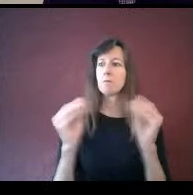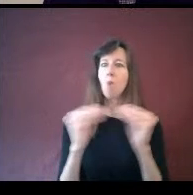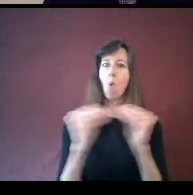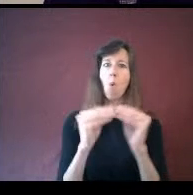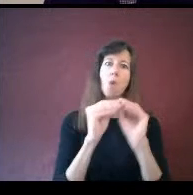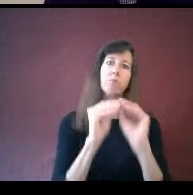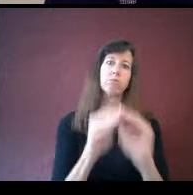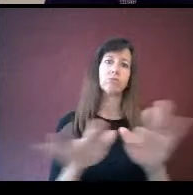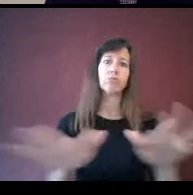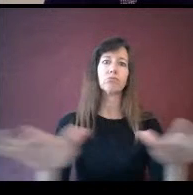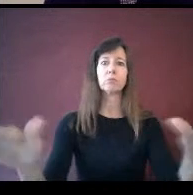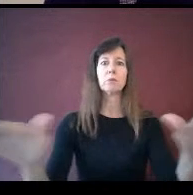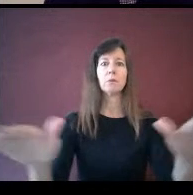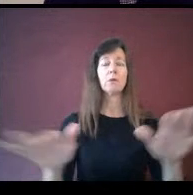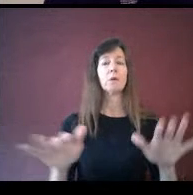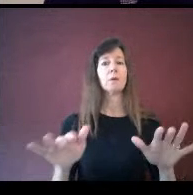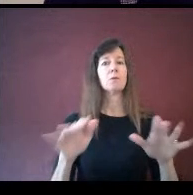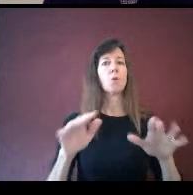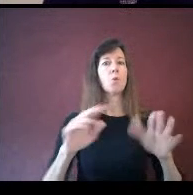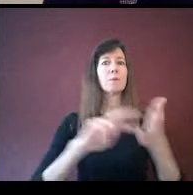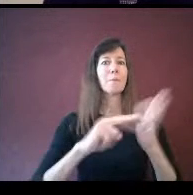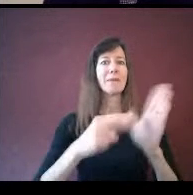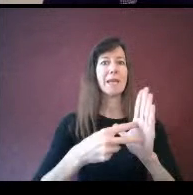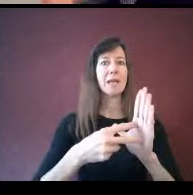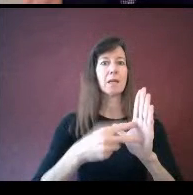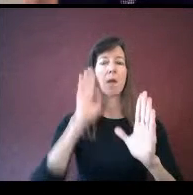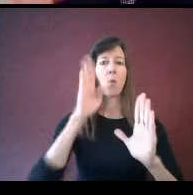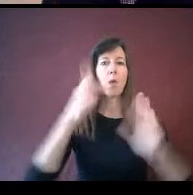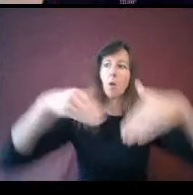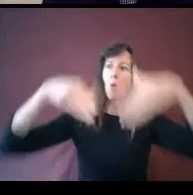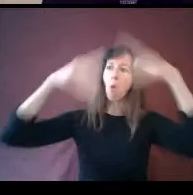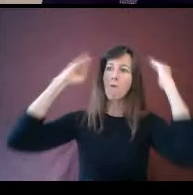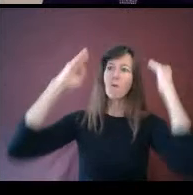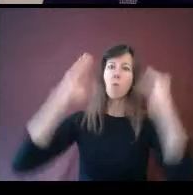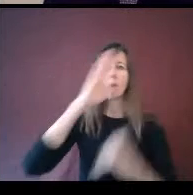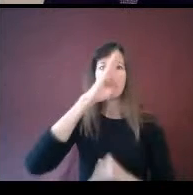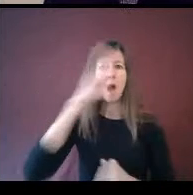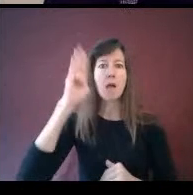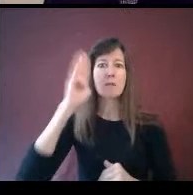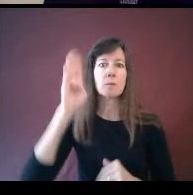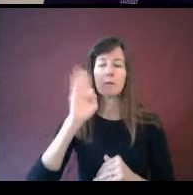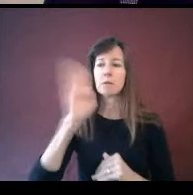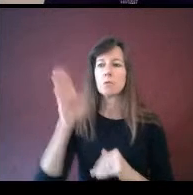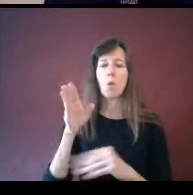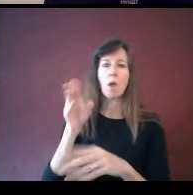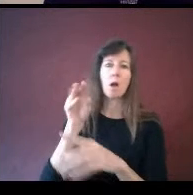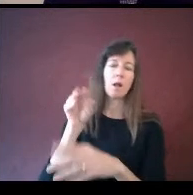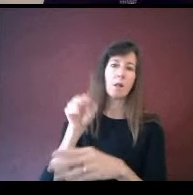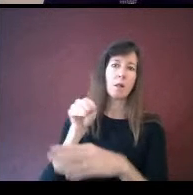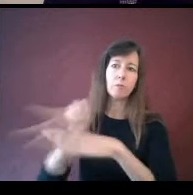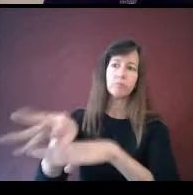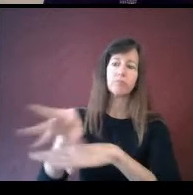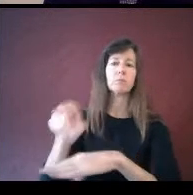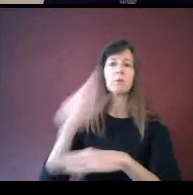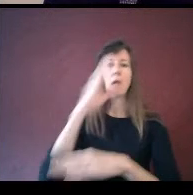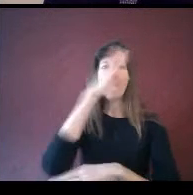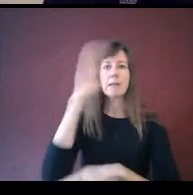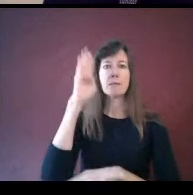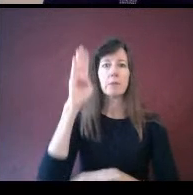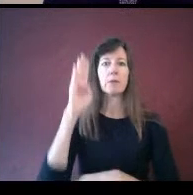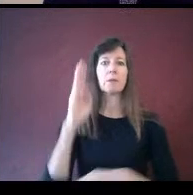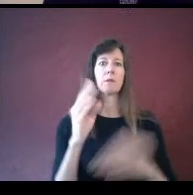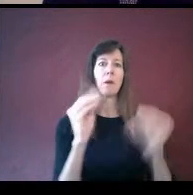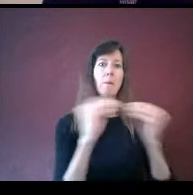our hospital capacity, and of course continue to up the toll on suffering and sickness, and potentially even loss